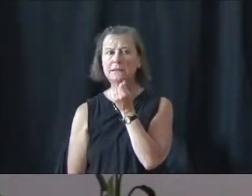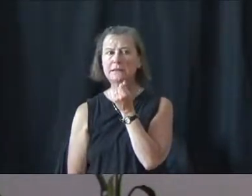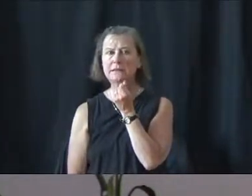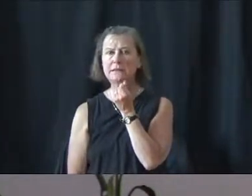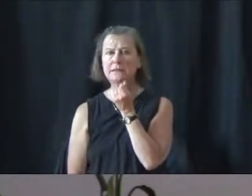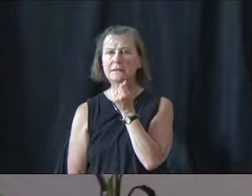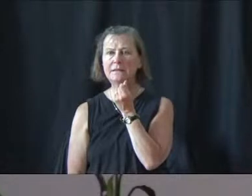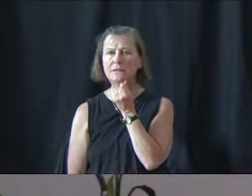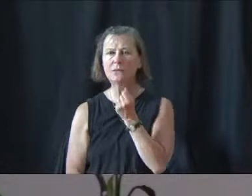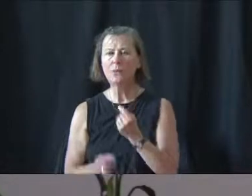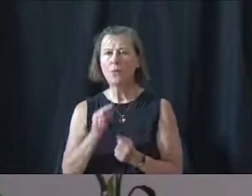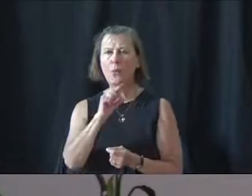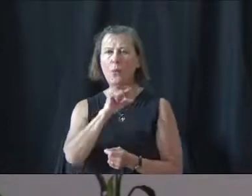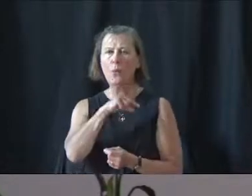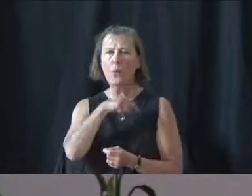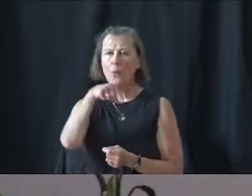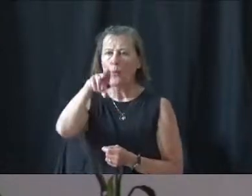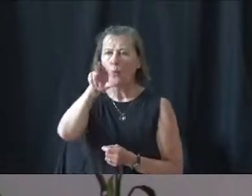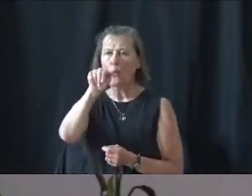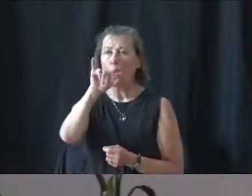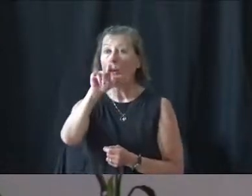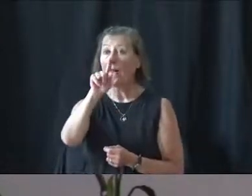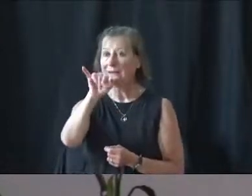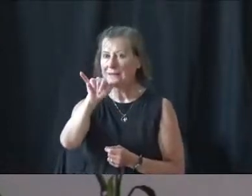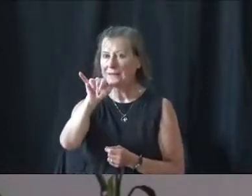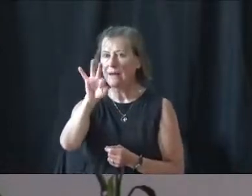It's the quality of witness.